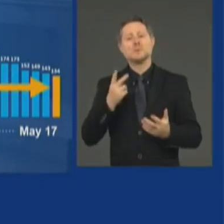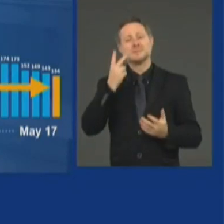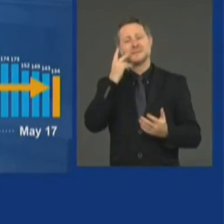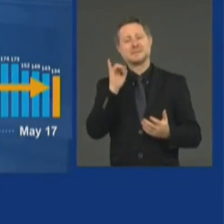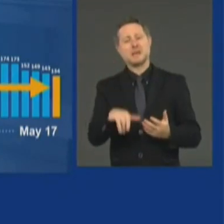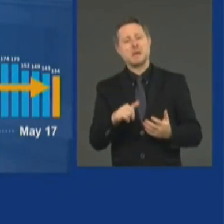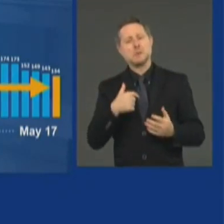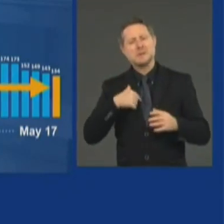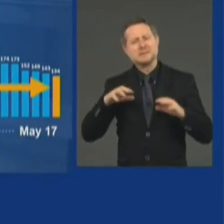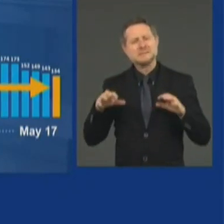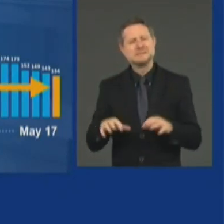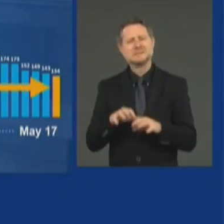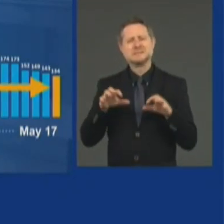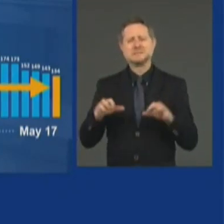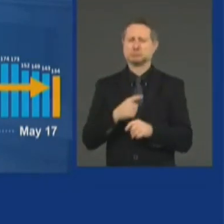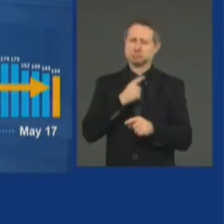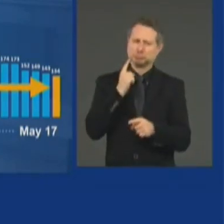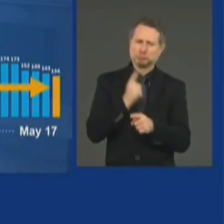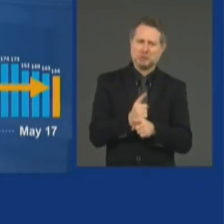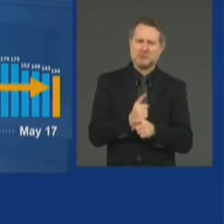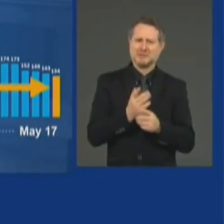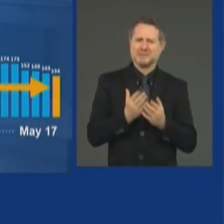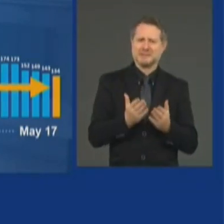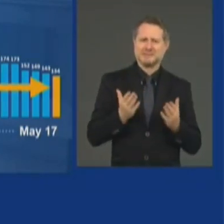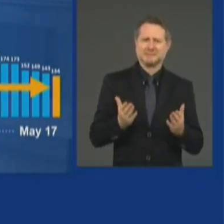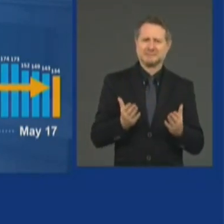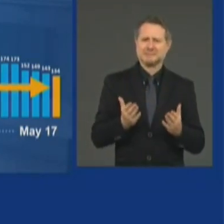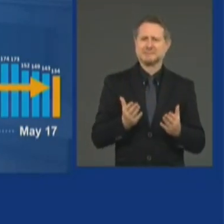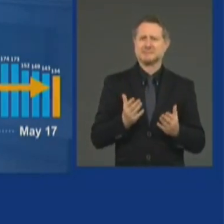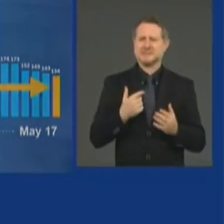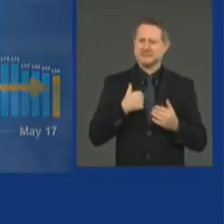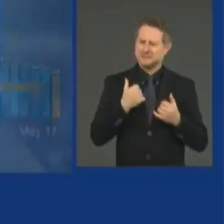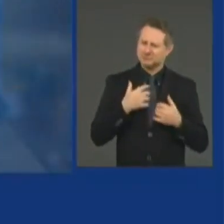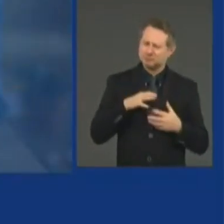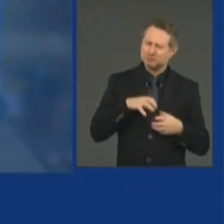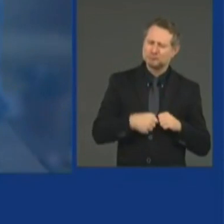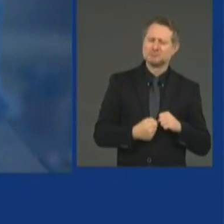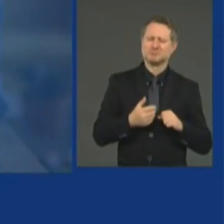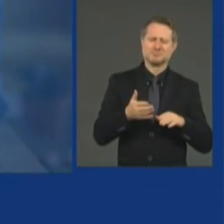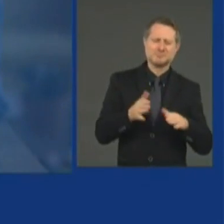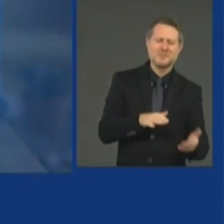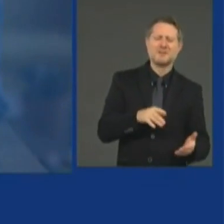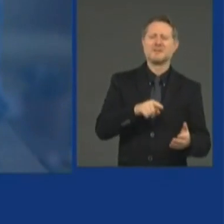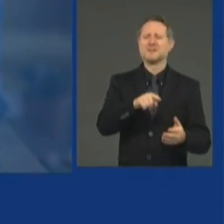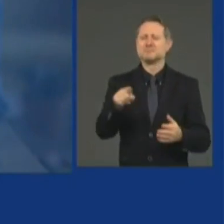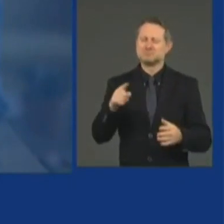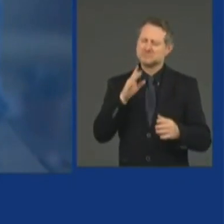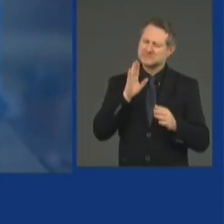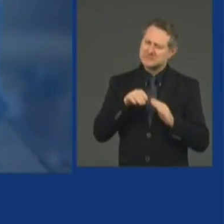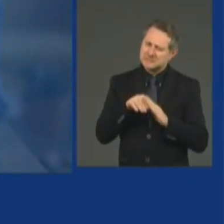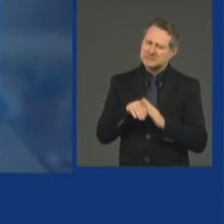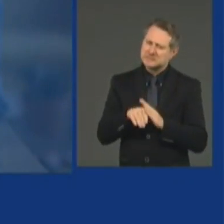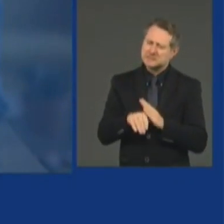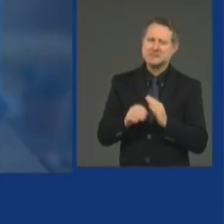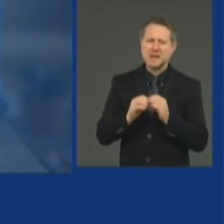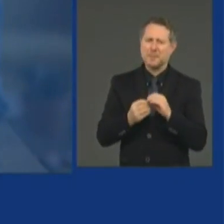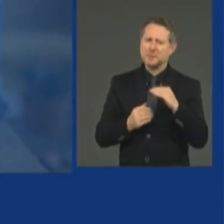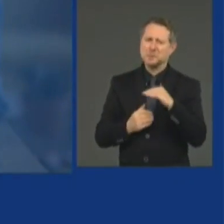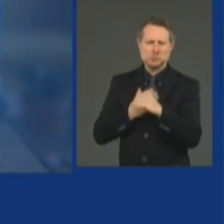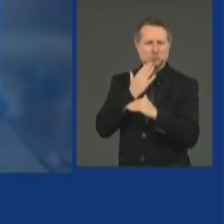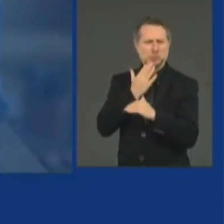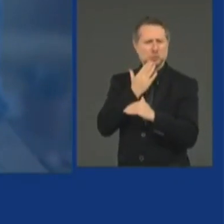we did and with all the loss and pain we suffered. This is how long it took to get those numbers down. We now have a